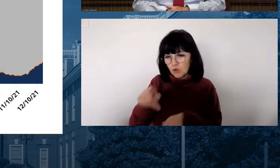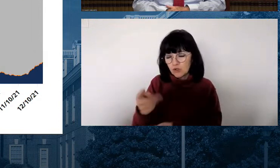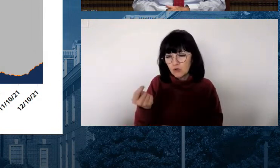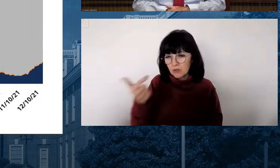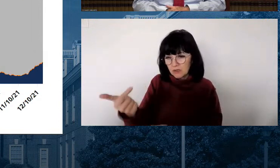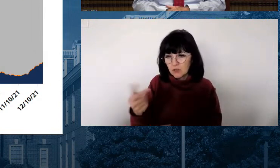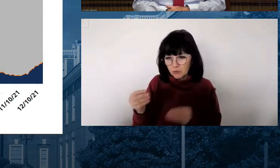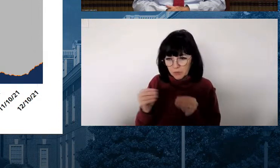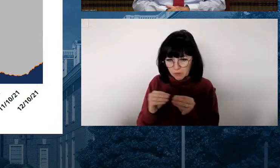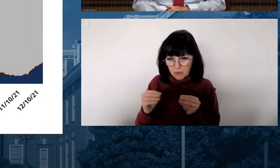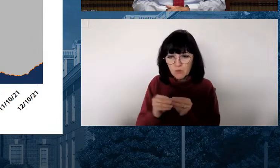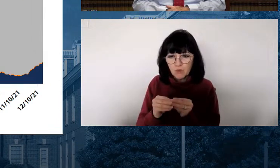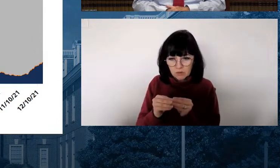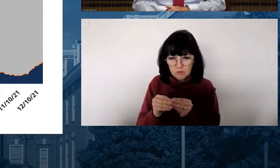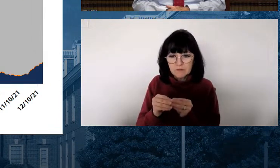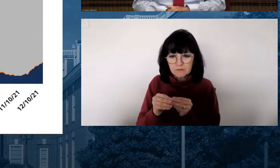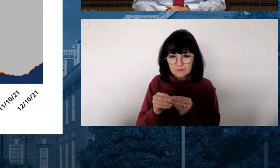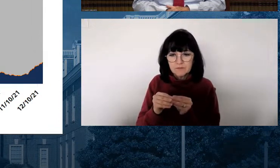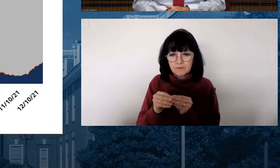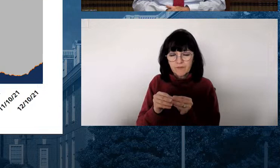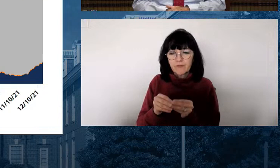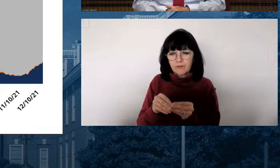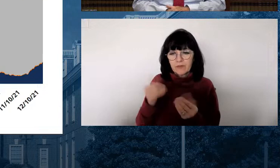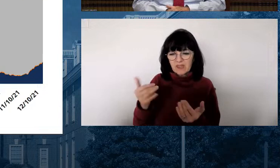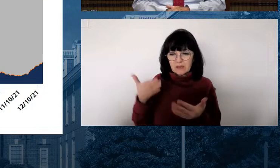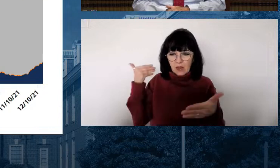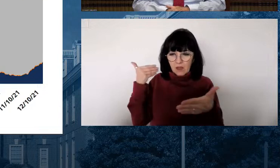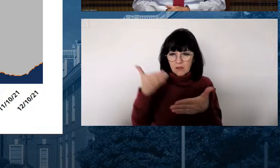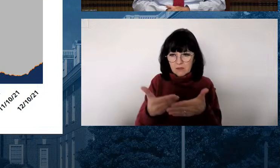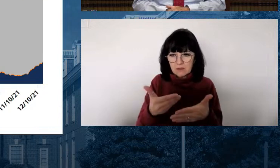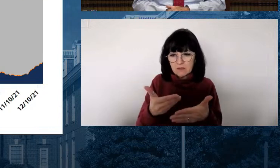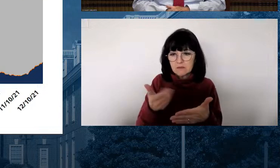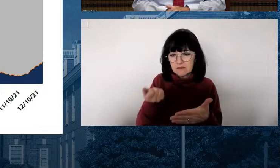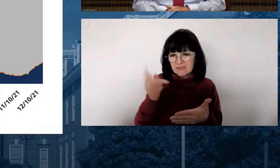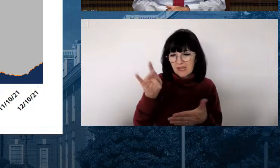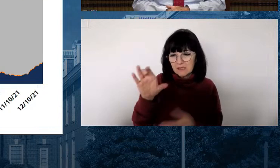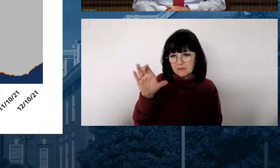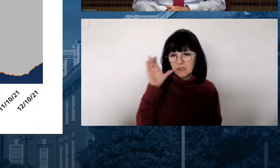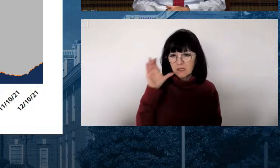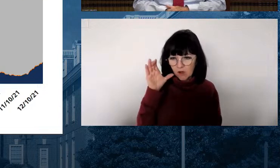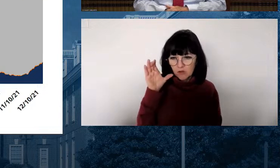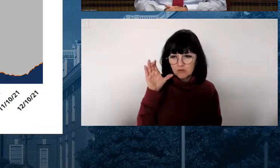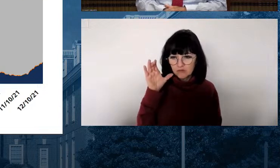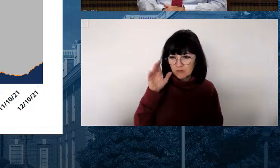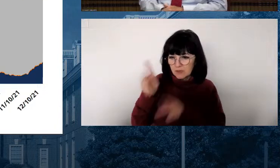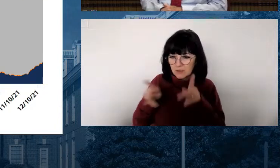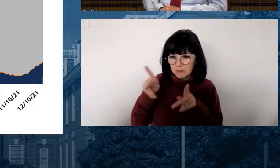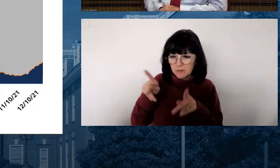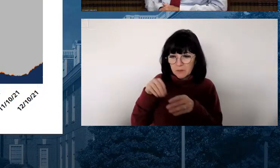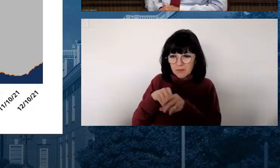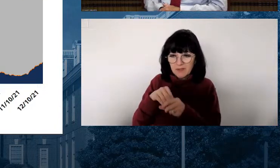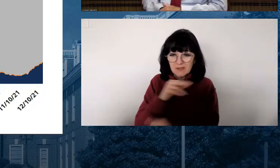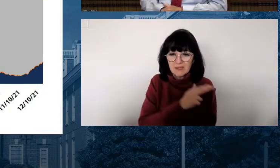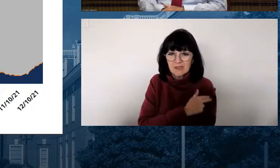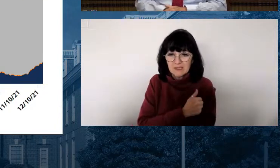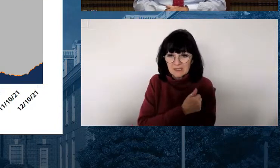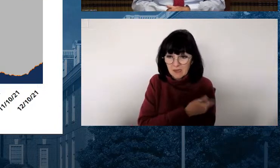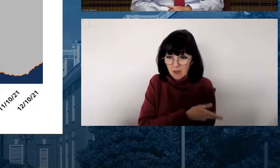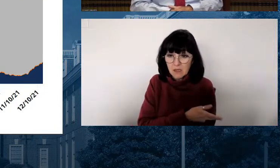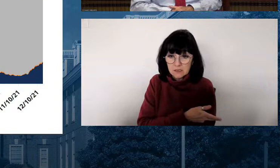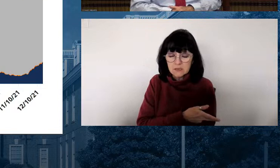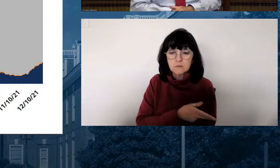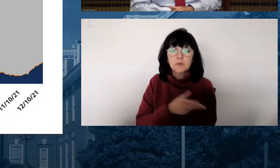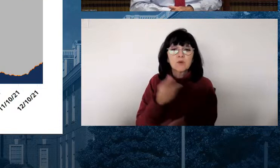we're approaching 1,800 people in the hospital, and you can see that there are